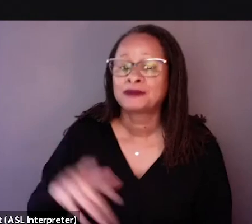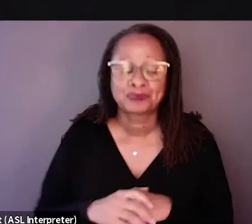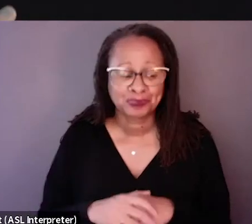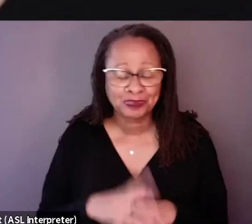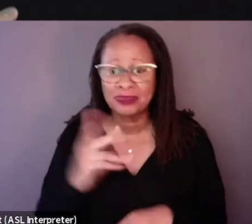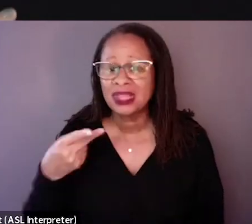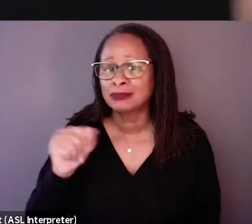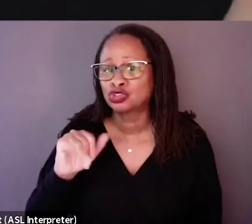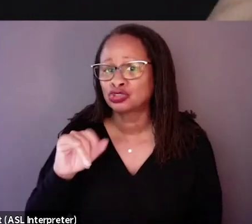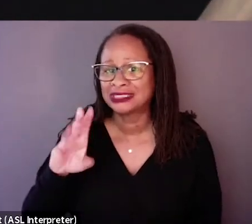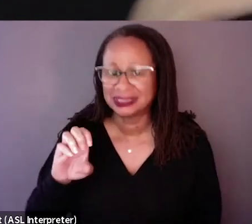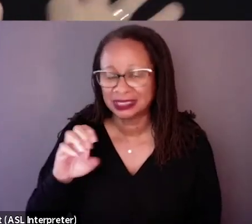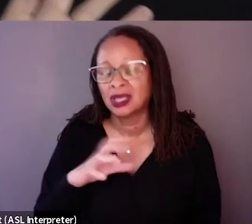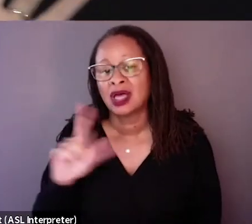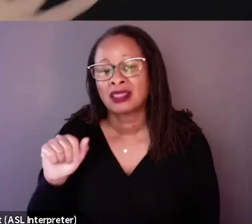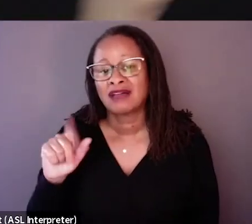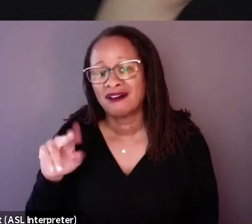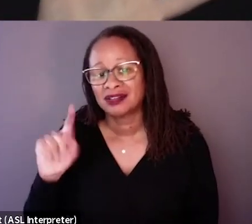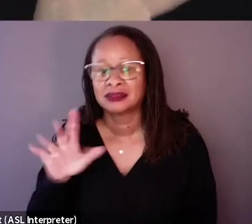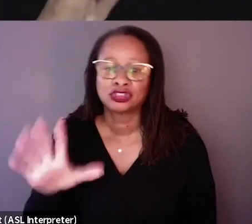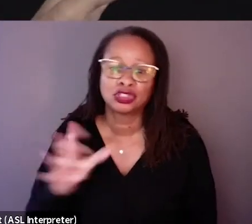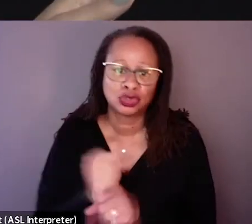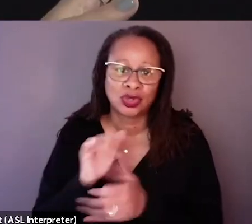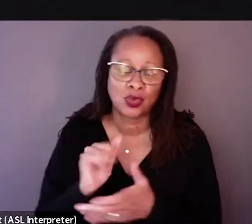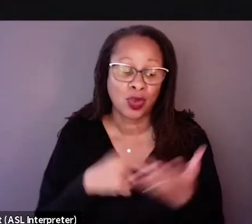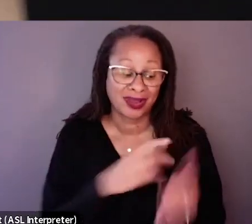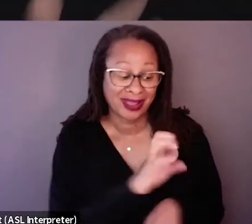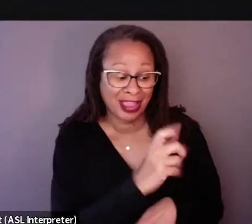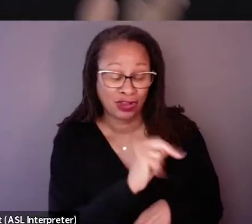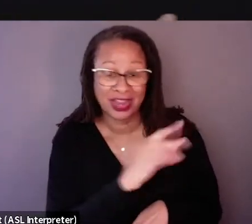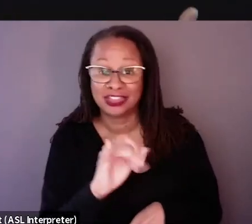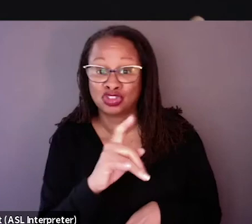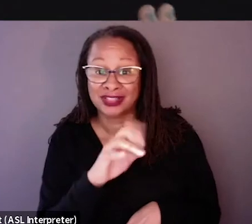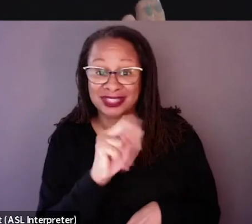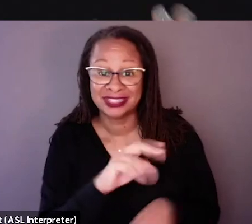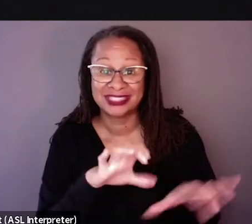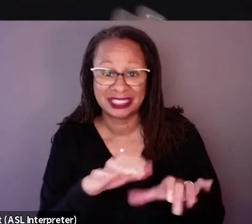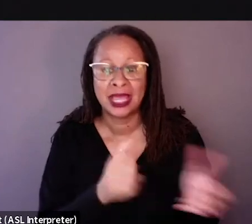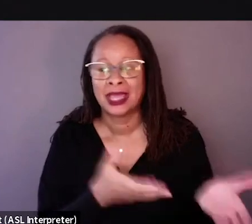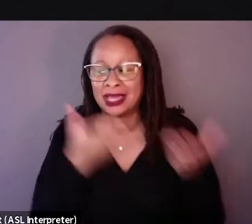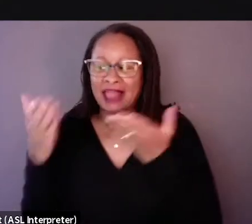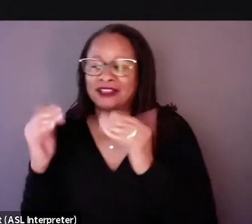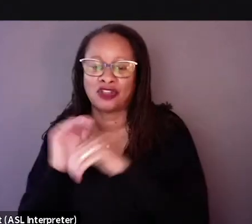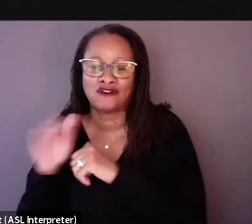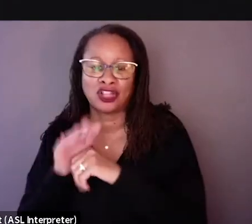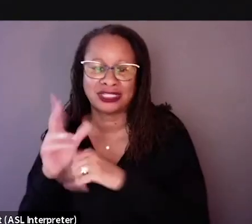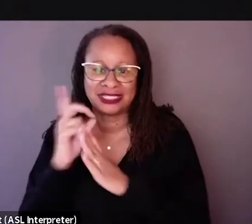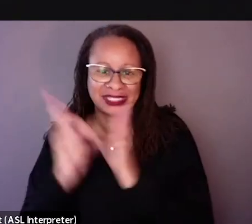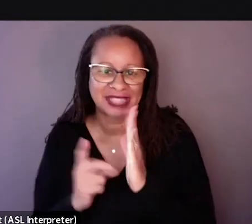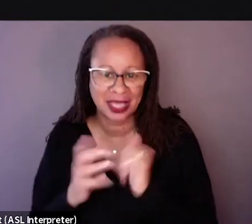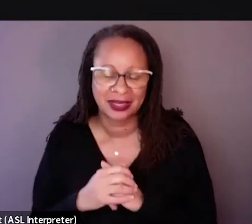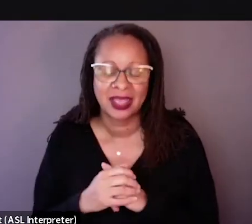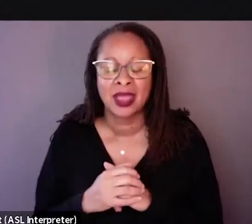able to take what Aaron and Jocelyn did and kind of elevated it and went through a fully designed process too. And then we had a re-recording mixer